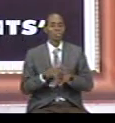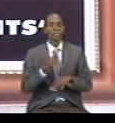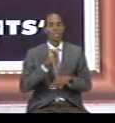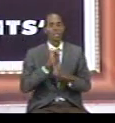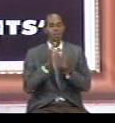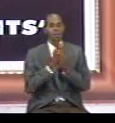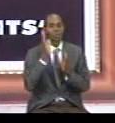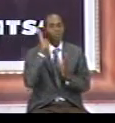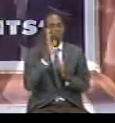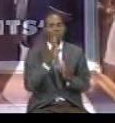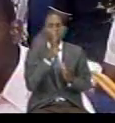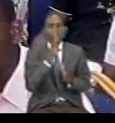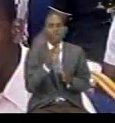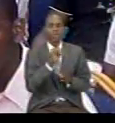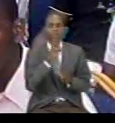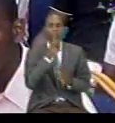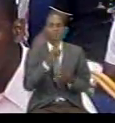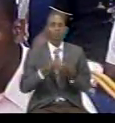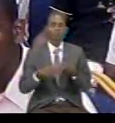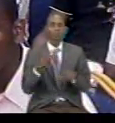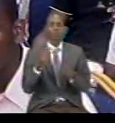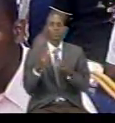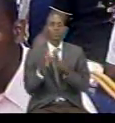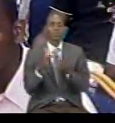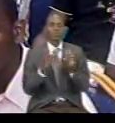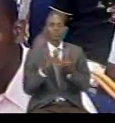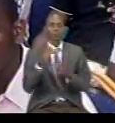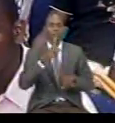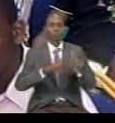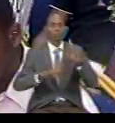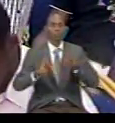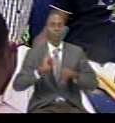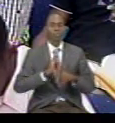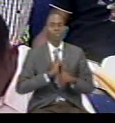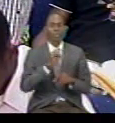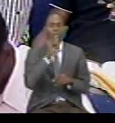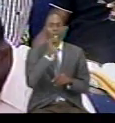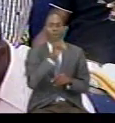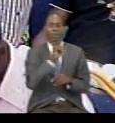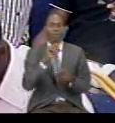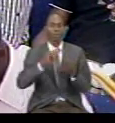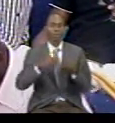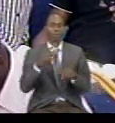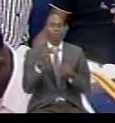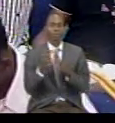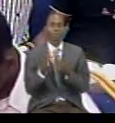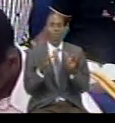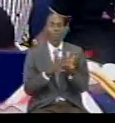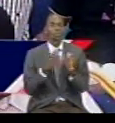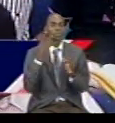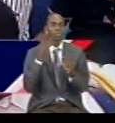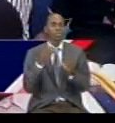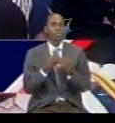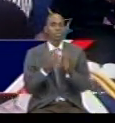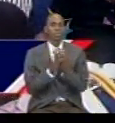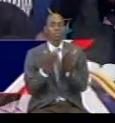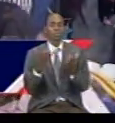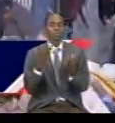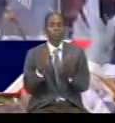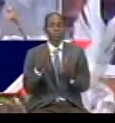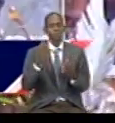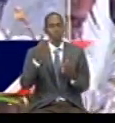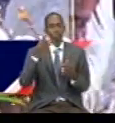Jesus. I'm a friend of Jesus. Proverbs chapter 22, we're reading from verse 11. Proverbs